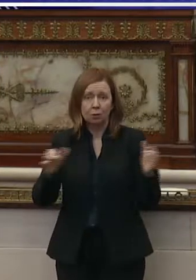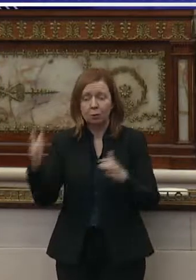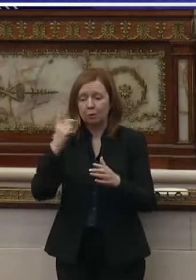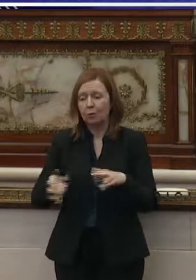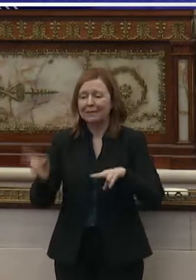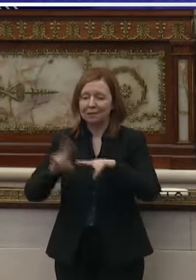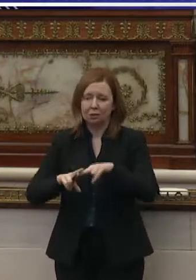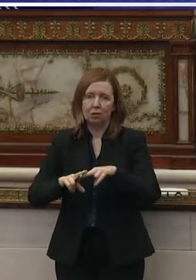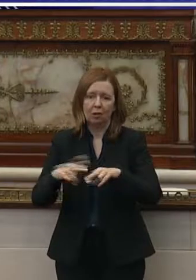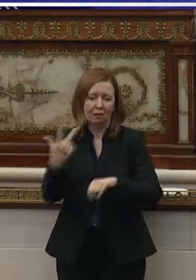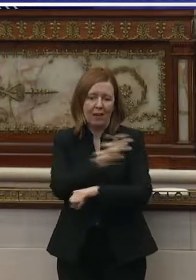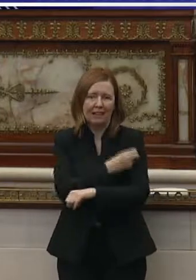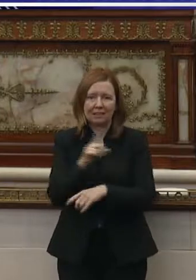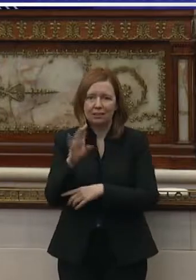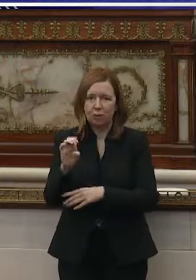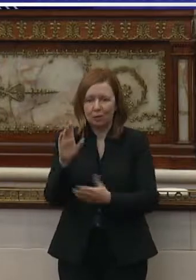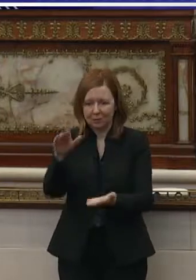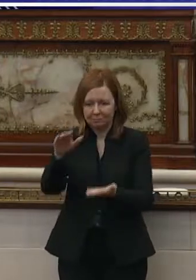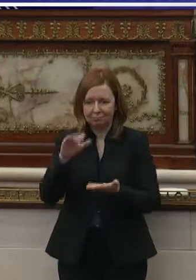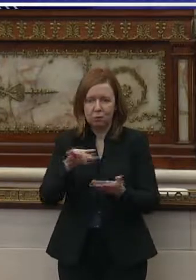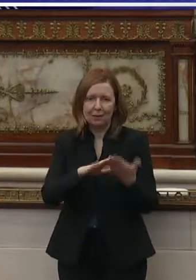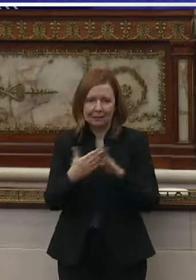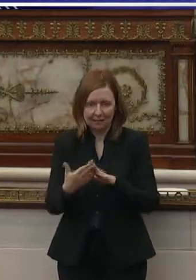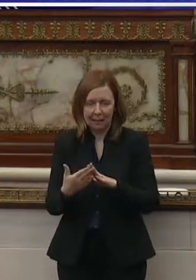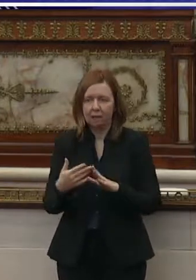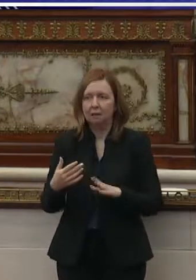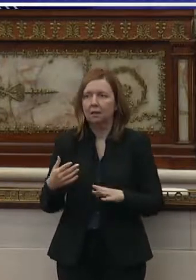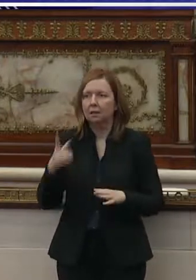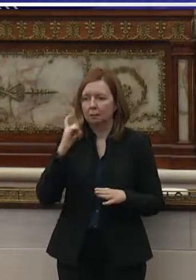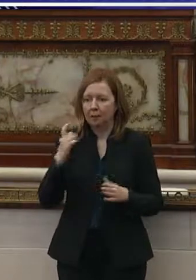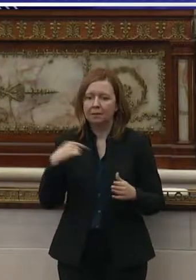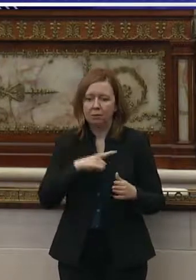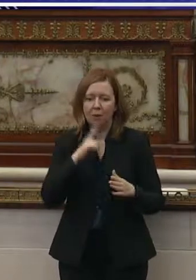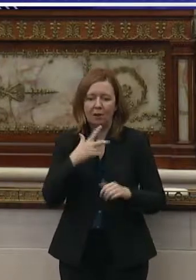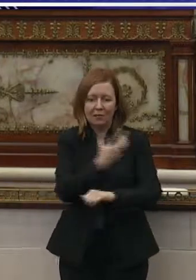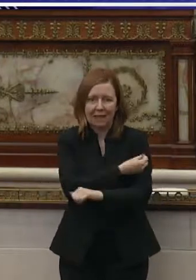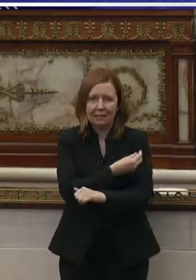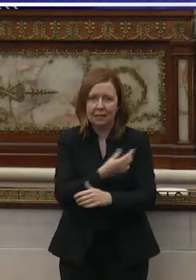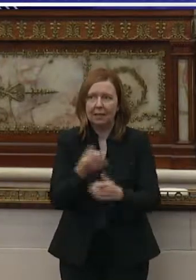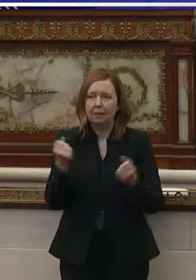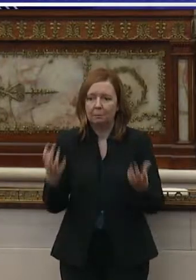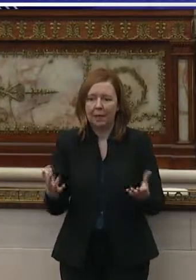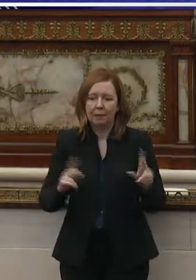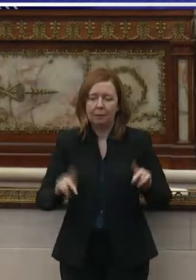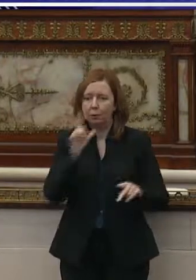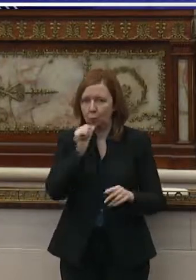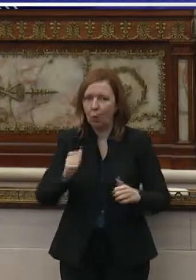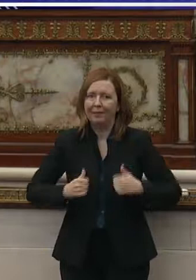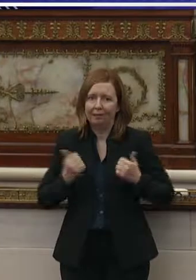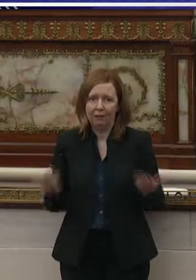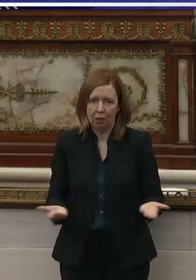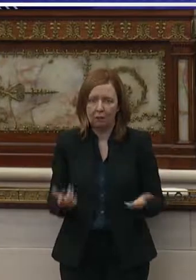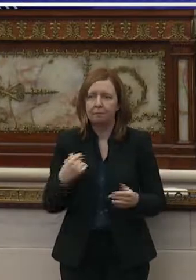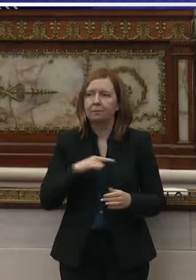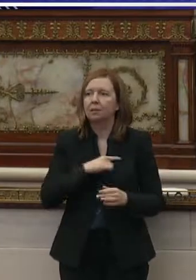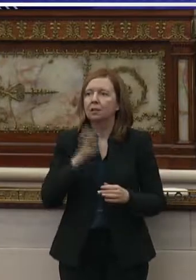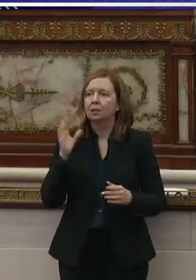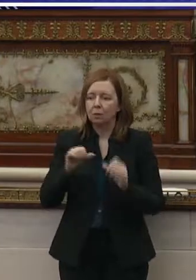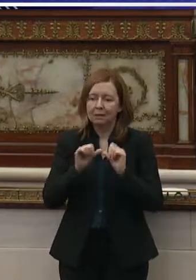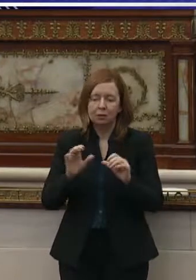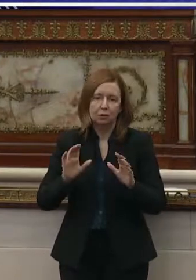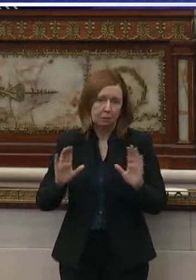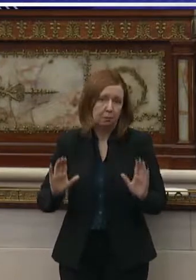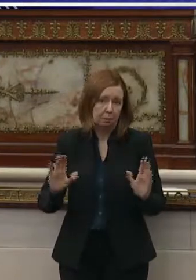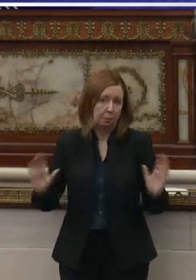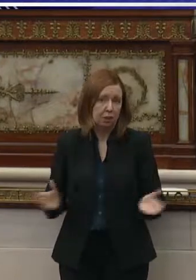additional vaccine doses to come to the city based off of the fact that we are vaccinating a number of non-residents. So we're going to continue to push